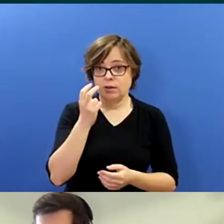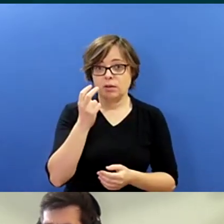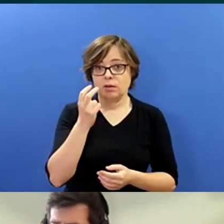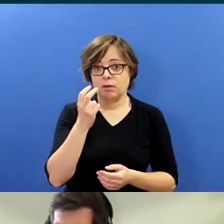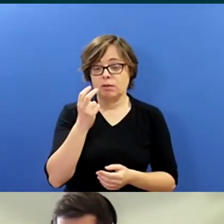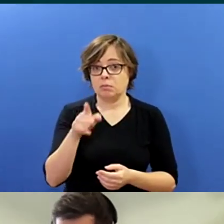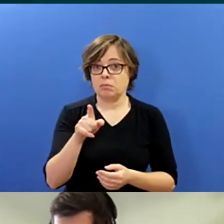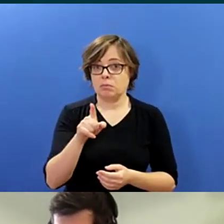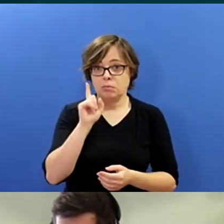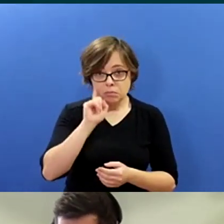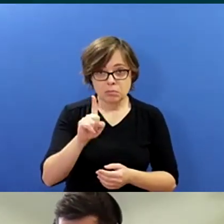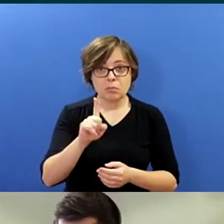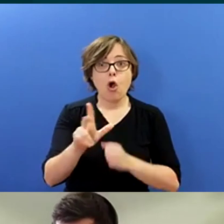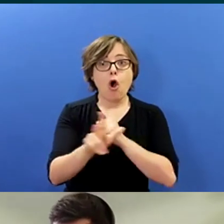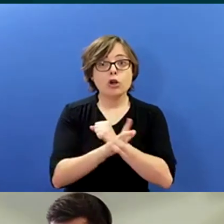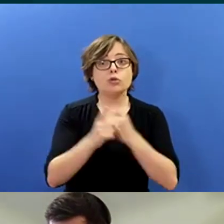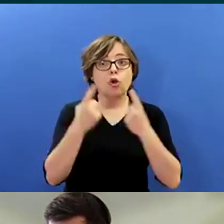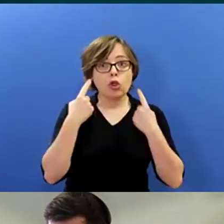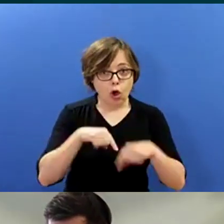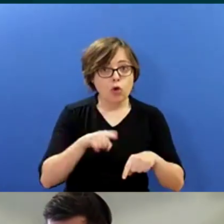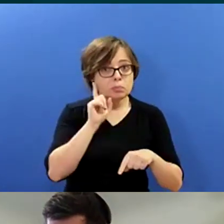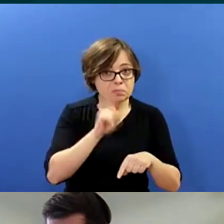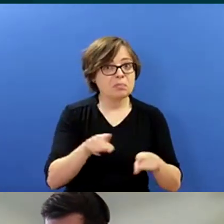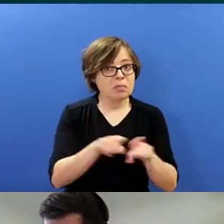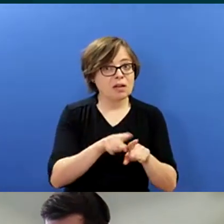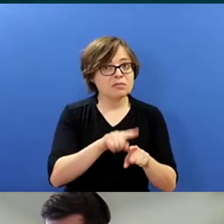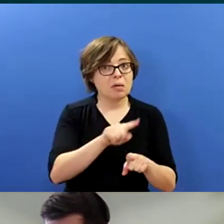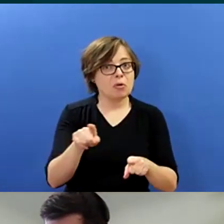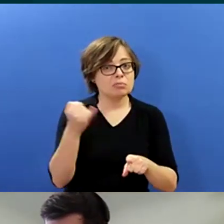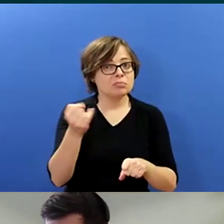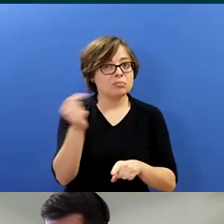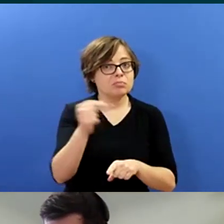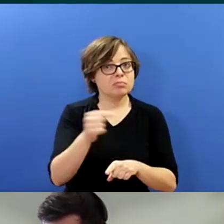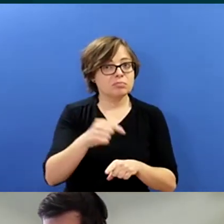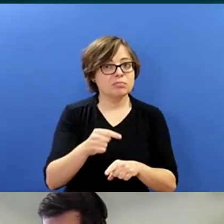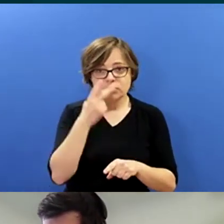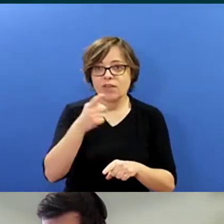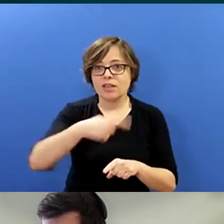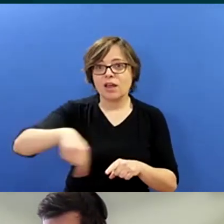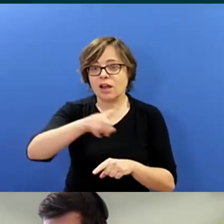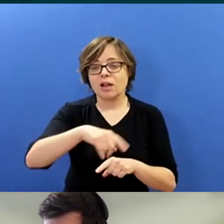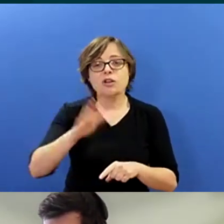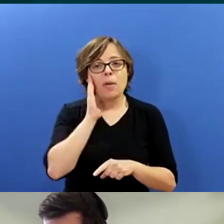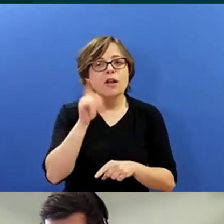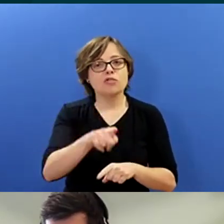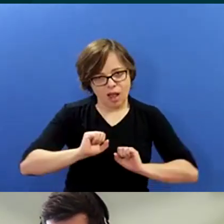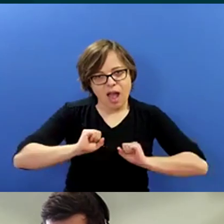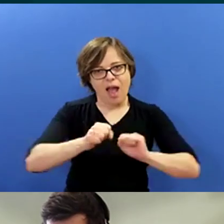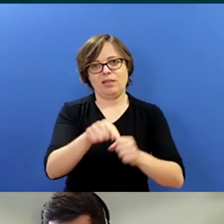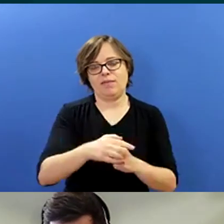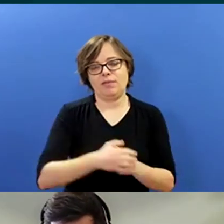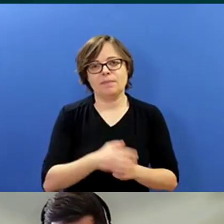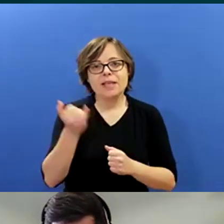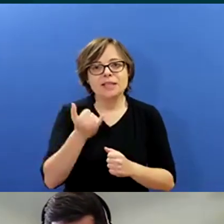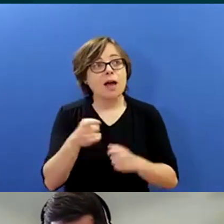same. So it's always a bit of the same people that are interested, that are active in these projects, and